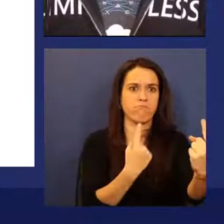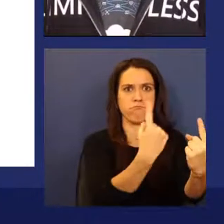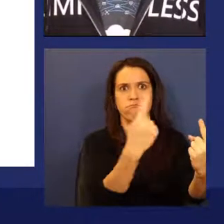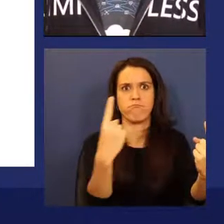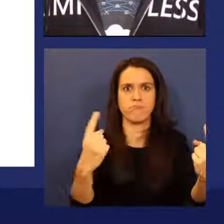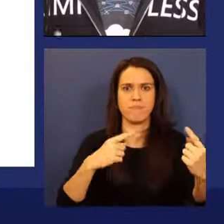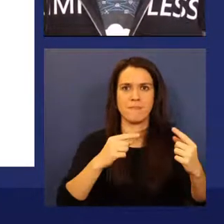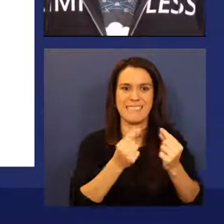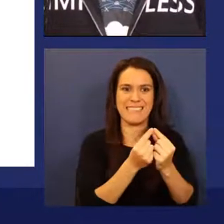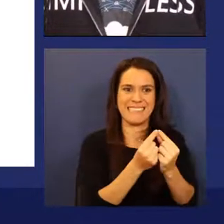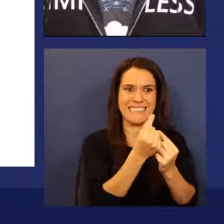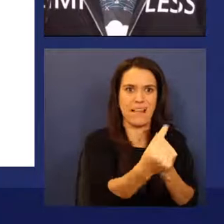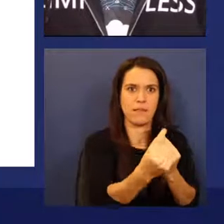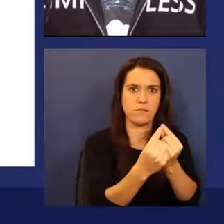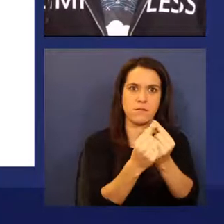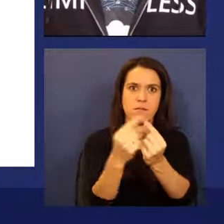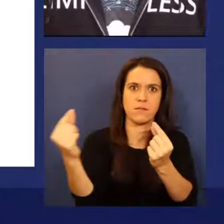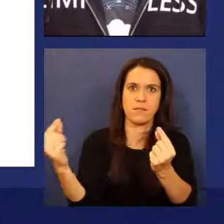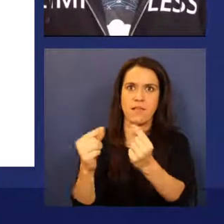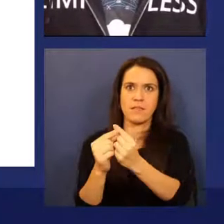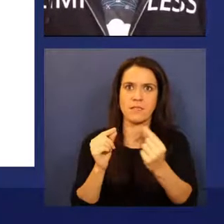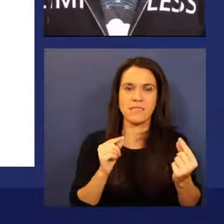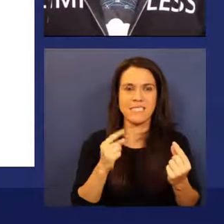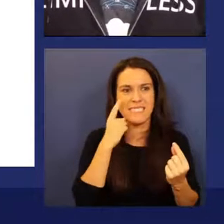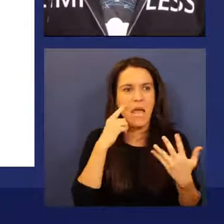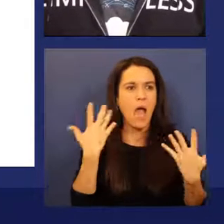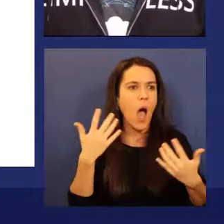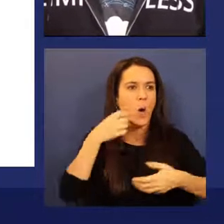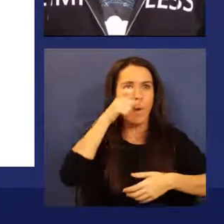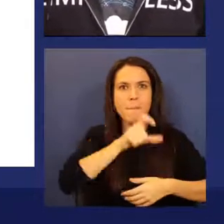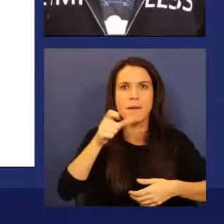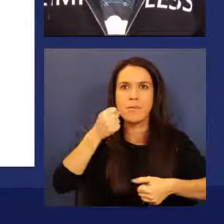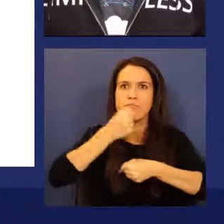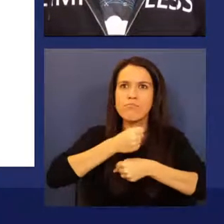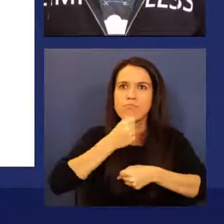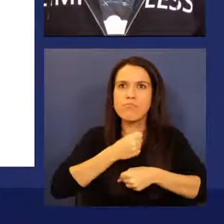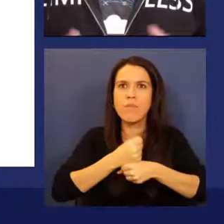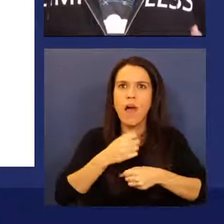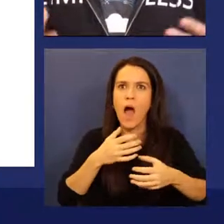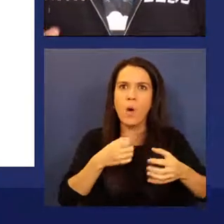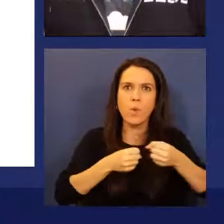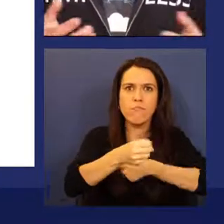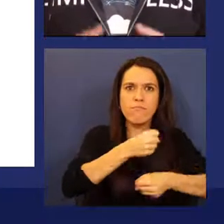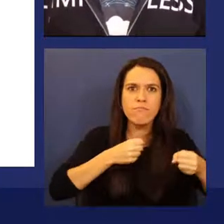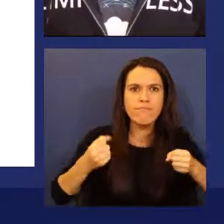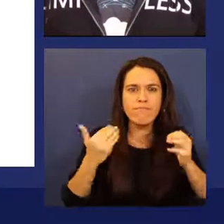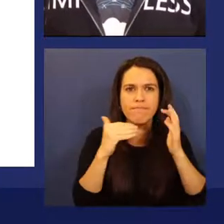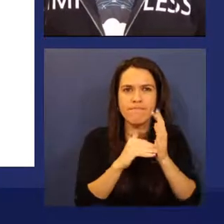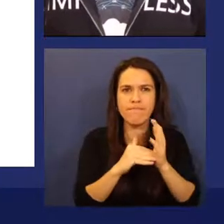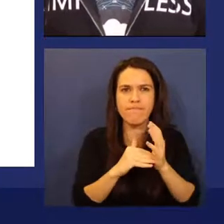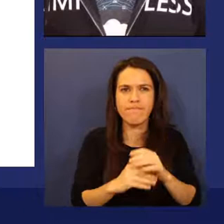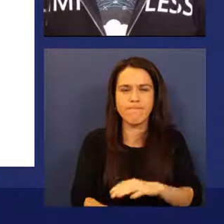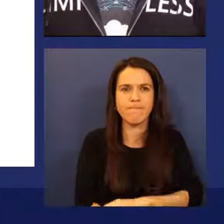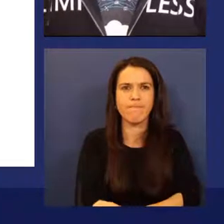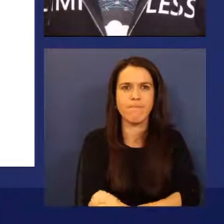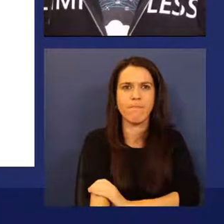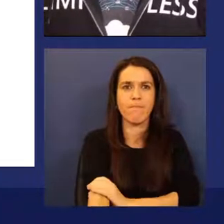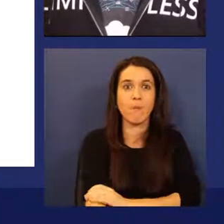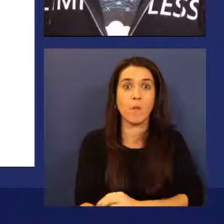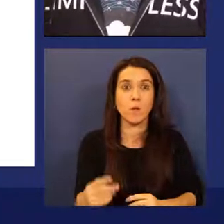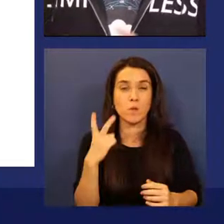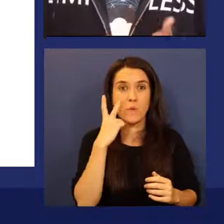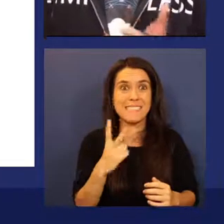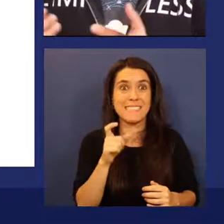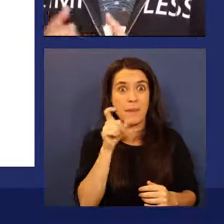in regards to, you know, having even people staff retail locations or stores, not only those that are the customers that are coming in to